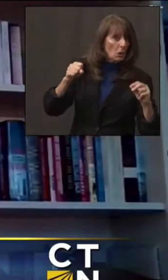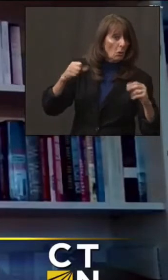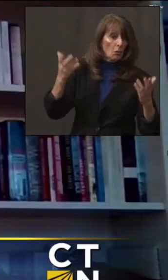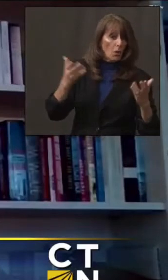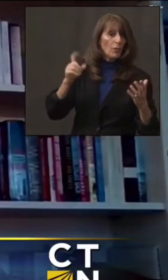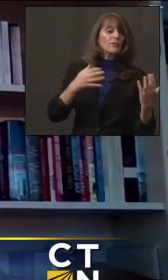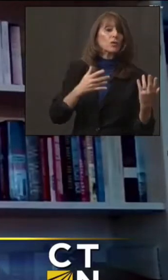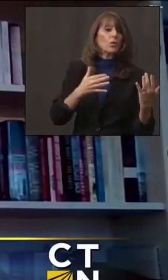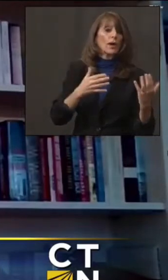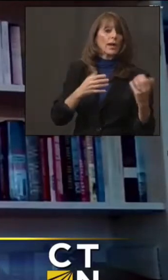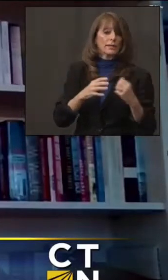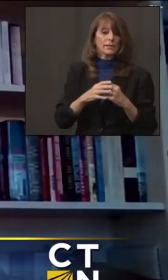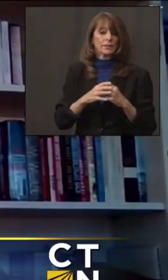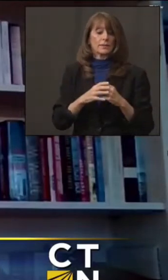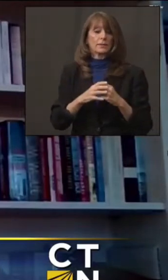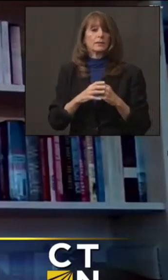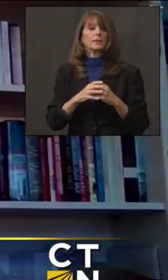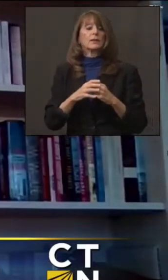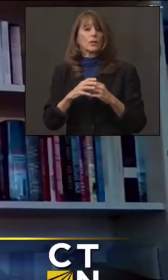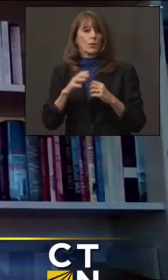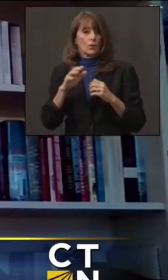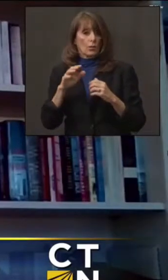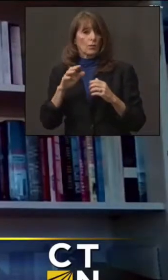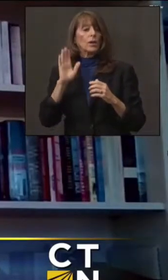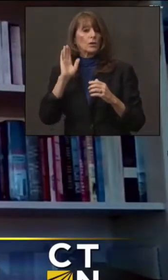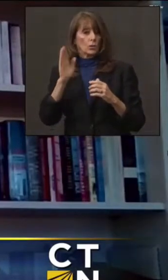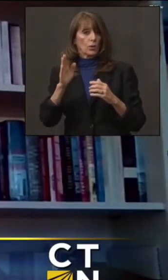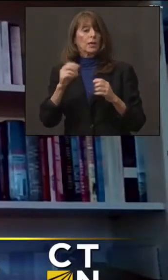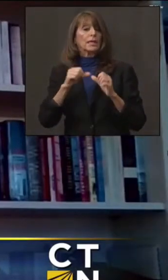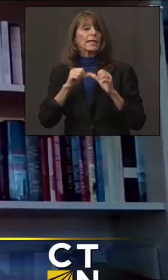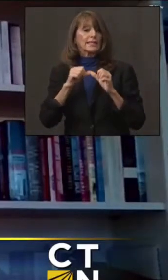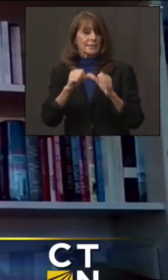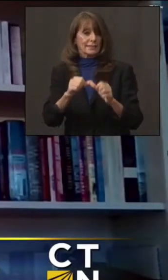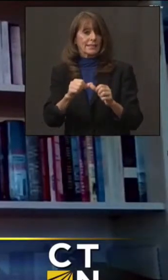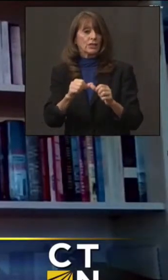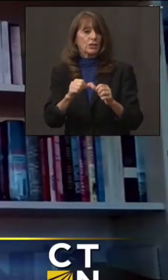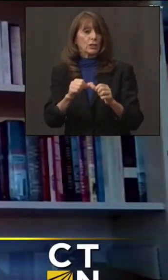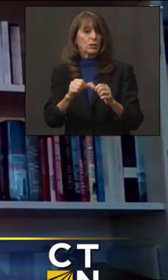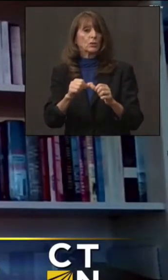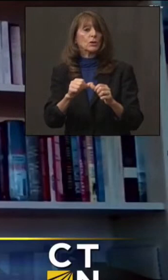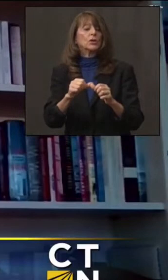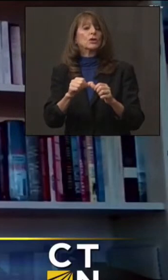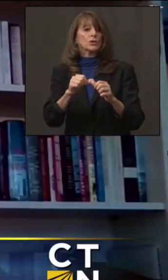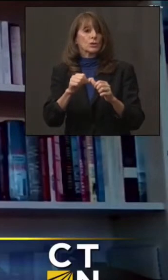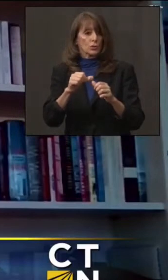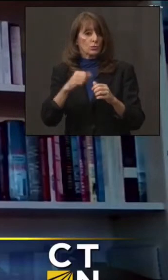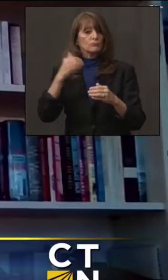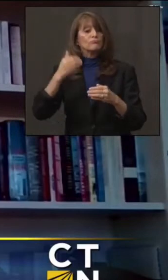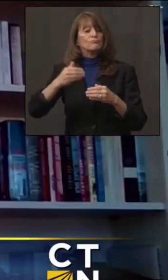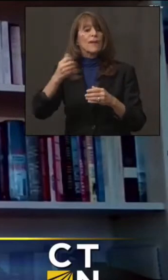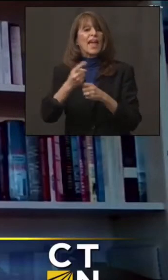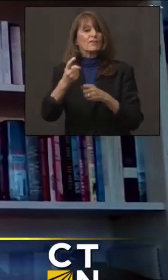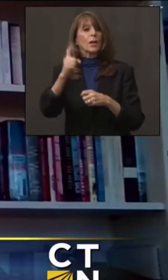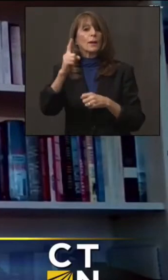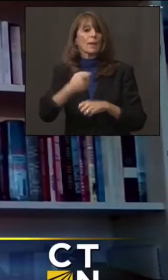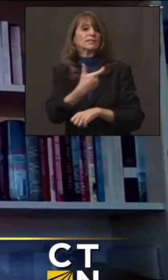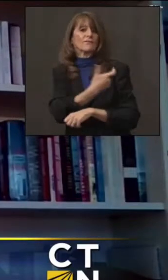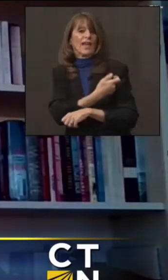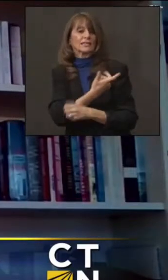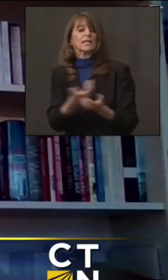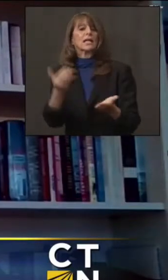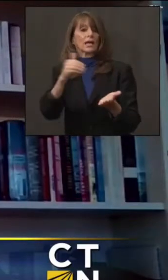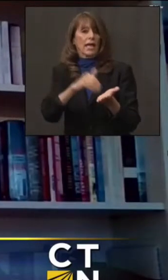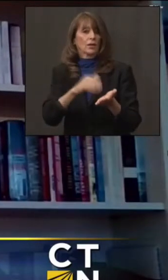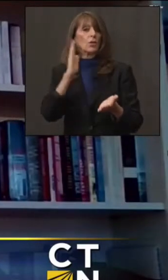an annual flu vaccine, and yet people still get flu on an annual basis. So the answer to